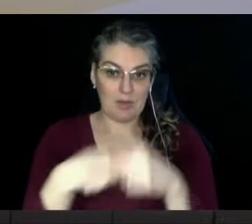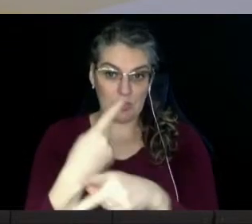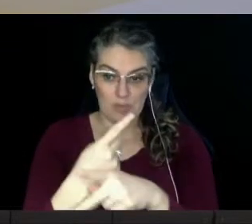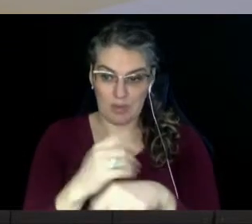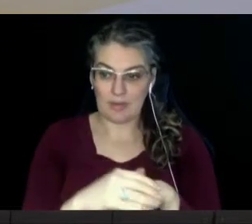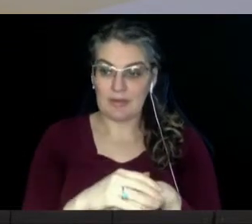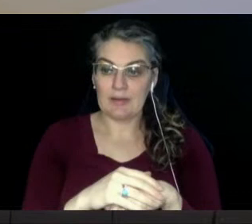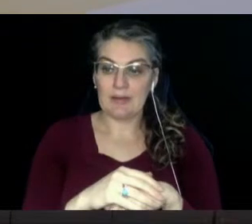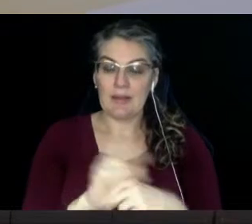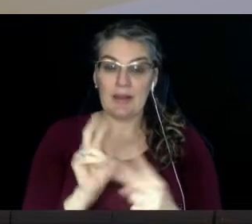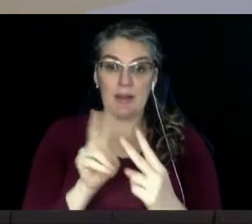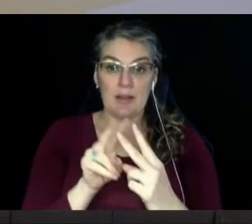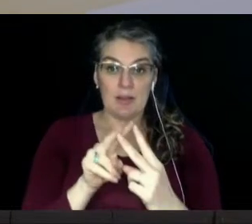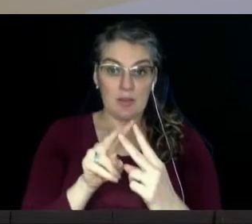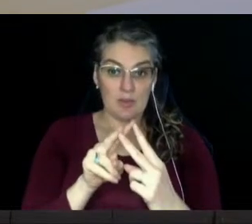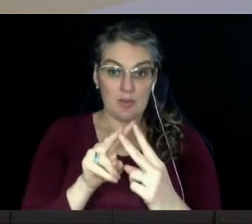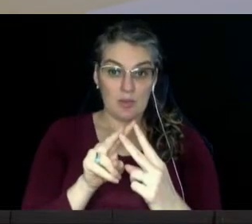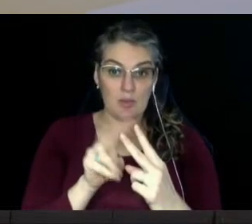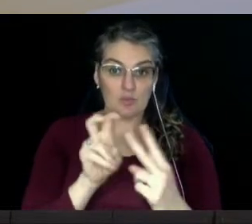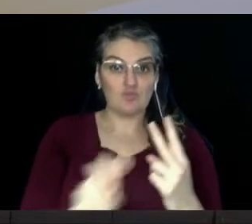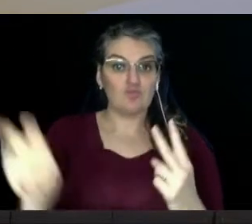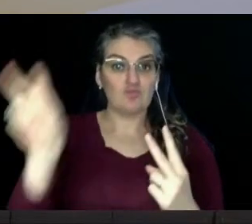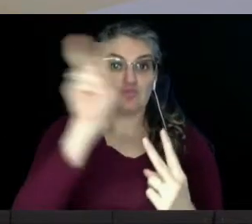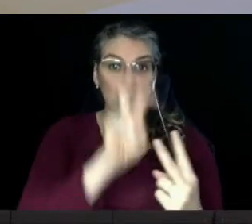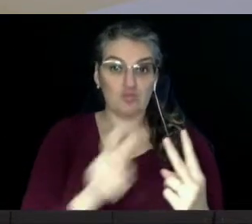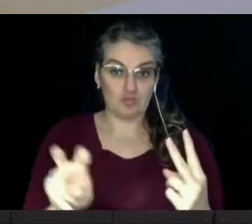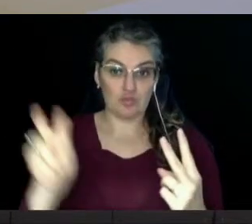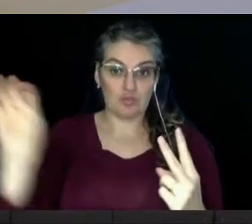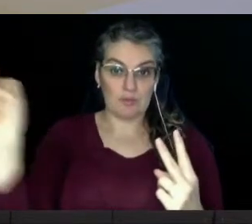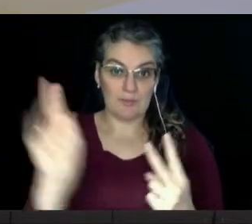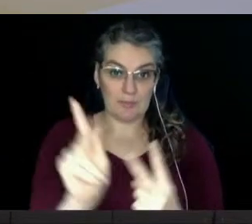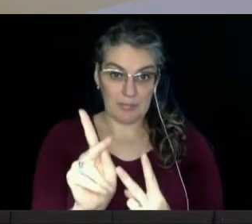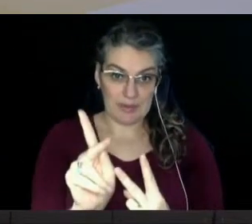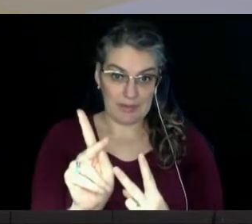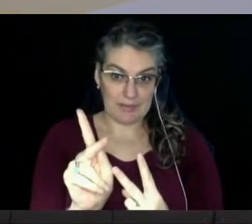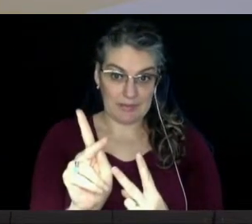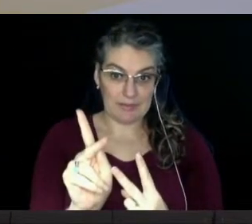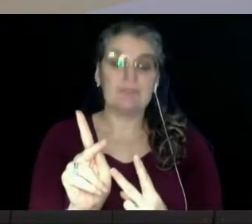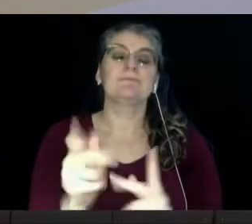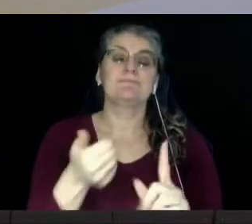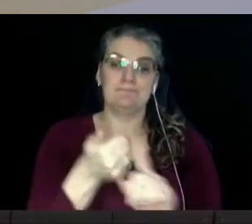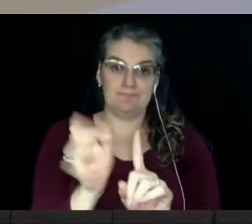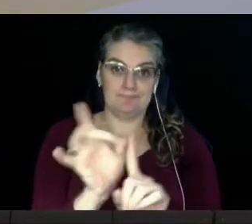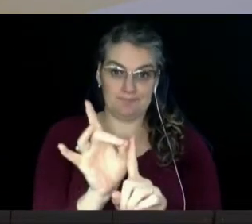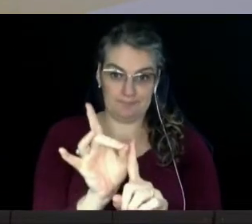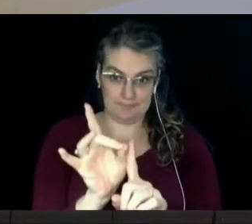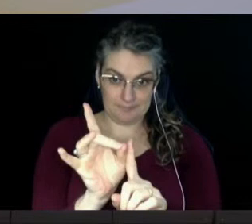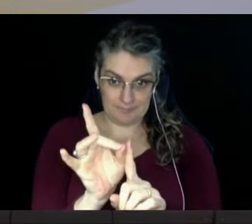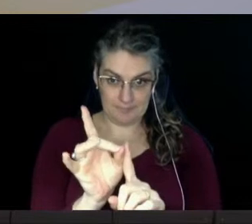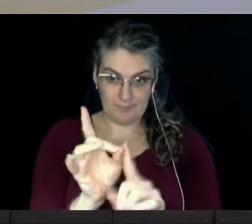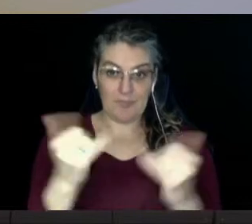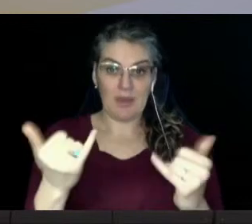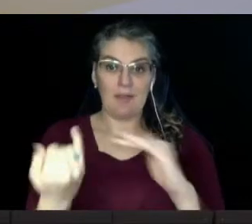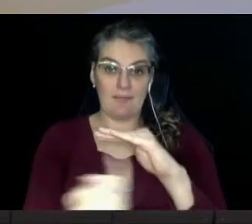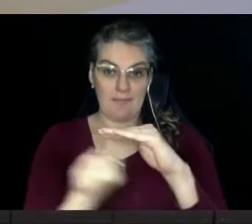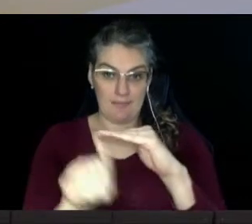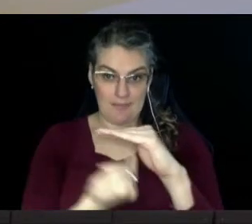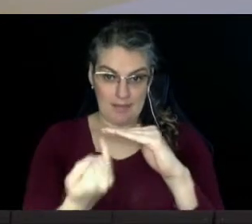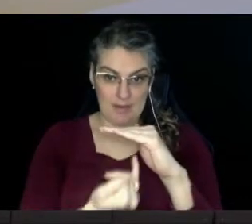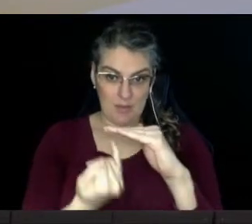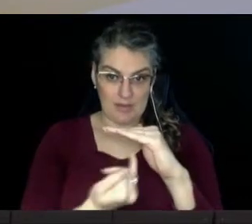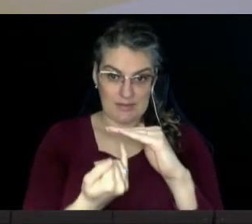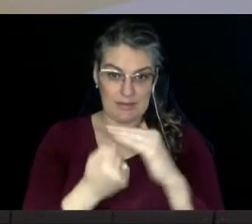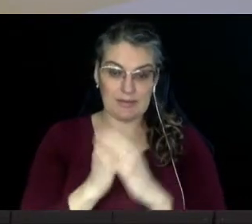of Atlantic Canada, and they tested positive on routine testing and entered self-isolation upon arriving in PEI.